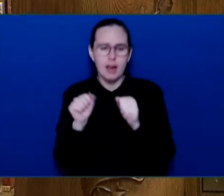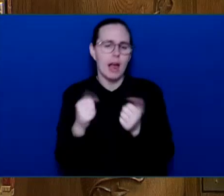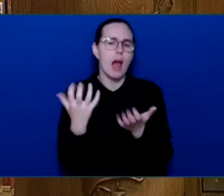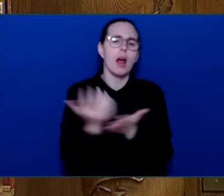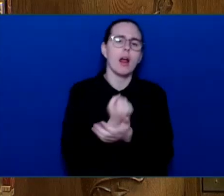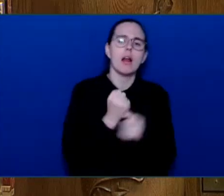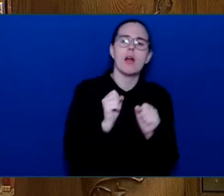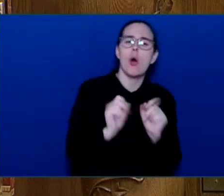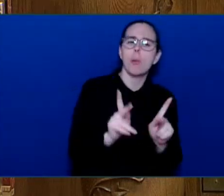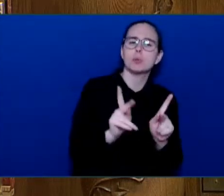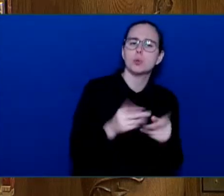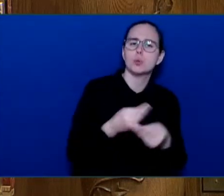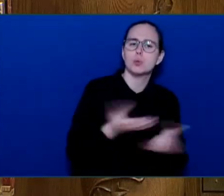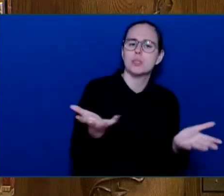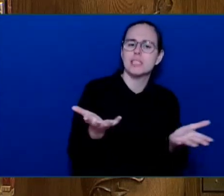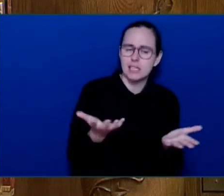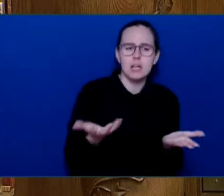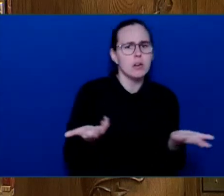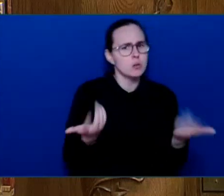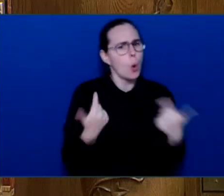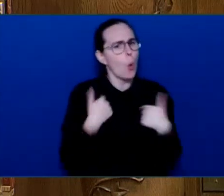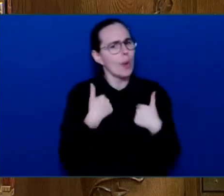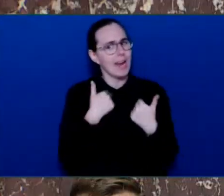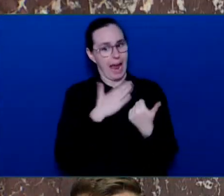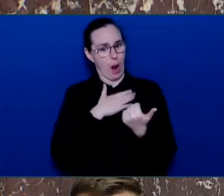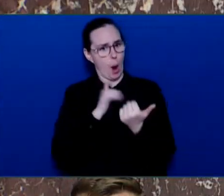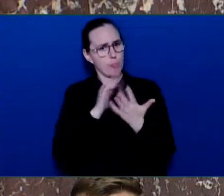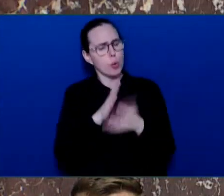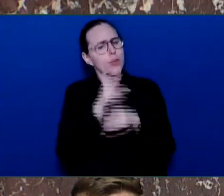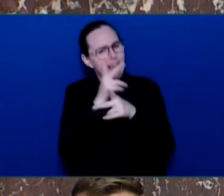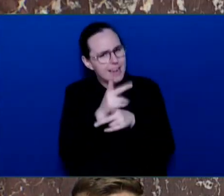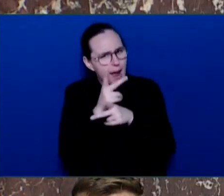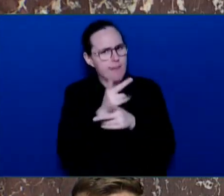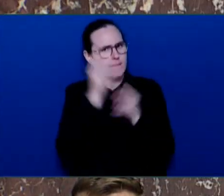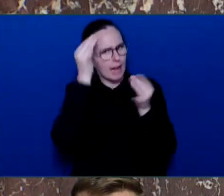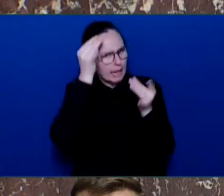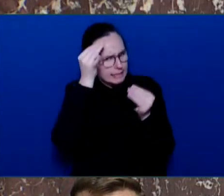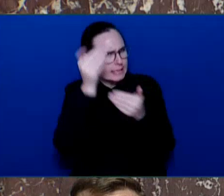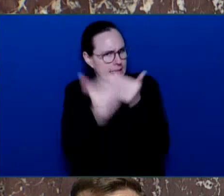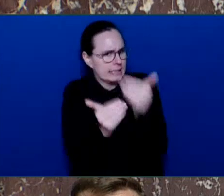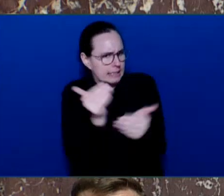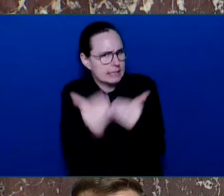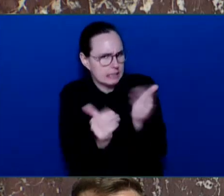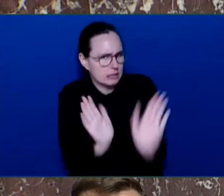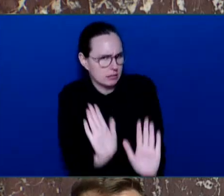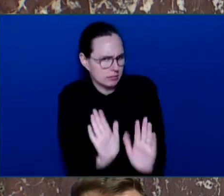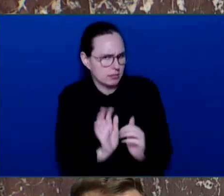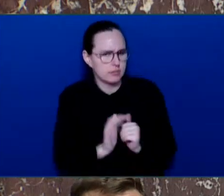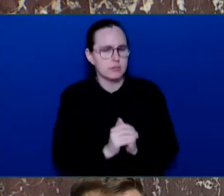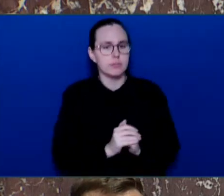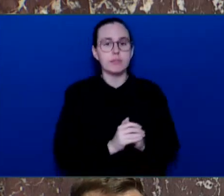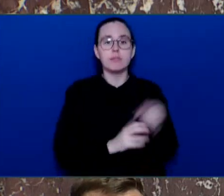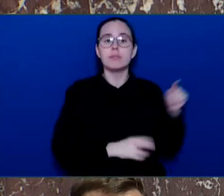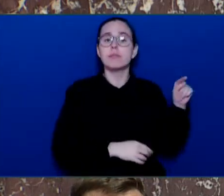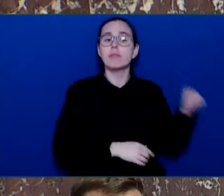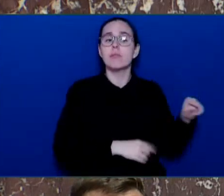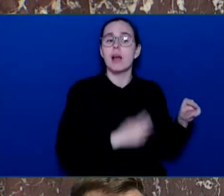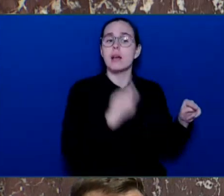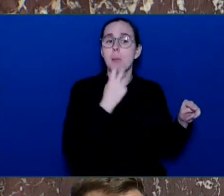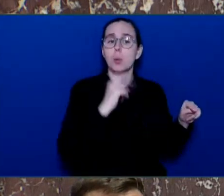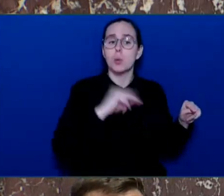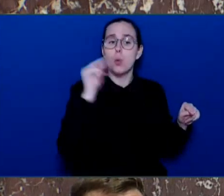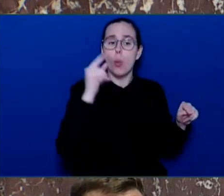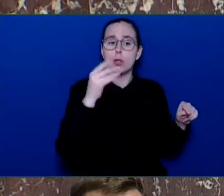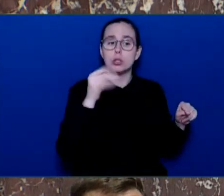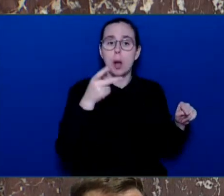Kamloops North Thompson supplemental. Well, thank you, Mr. Speaker. And I know this party loves to backdate things and look at things in the past, but let's